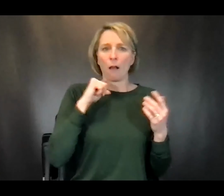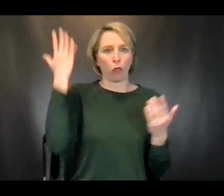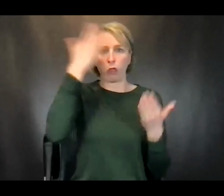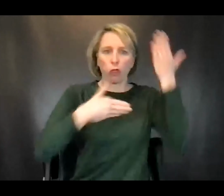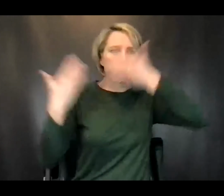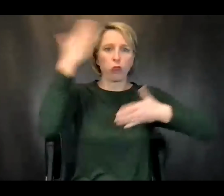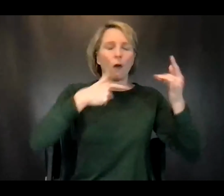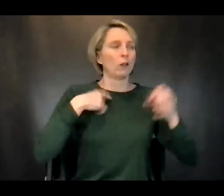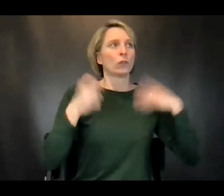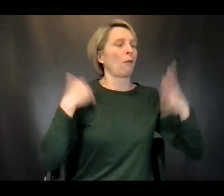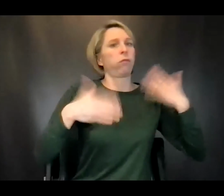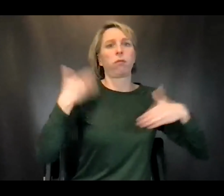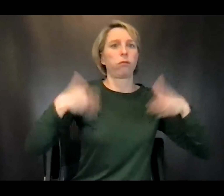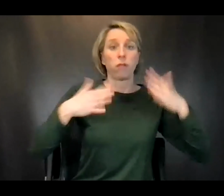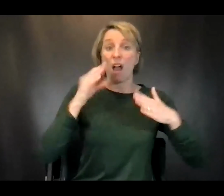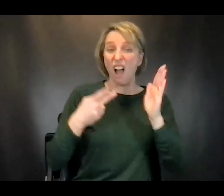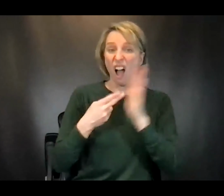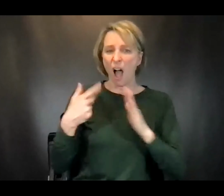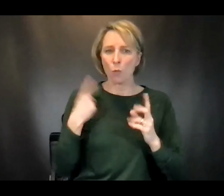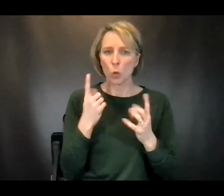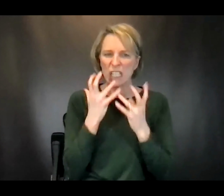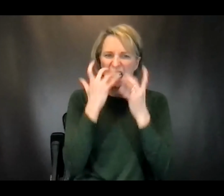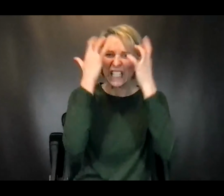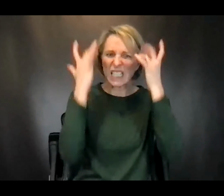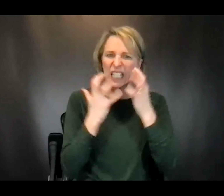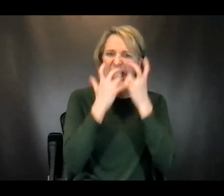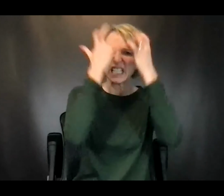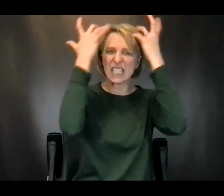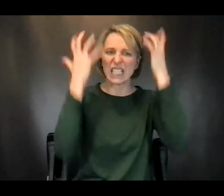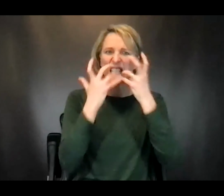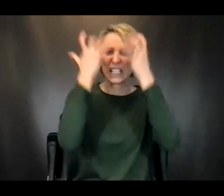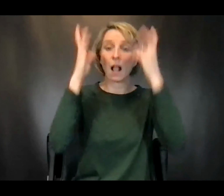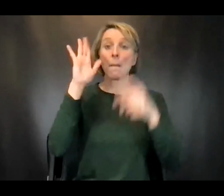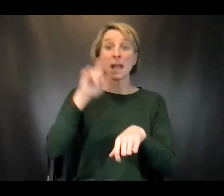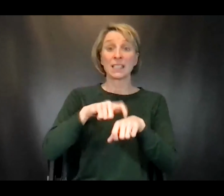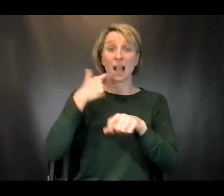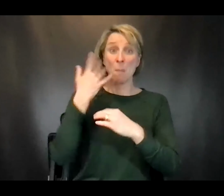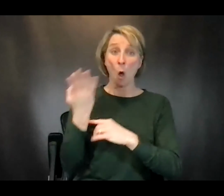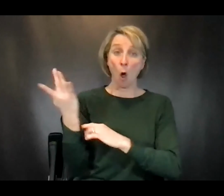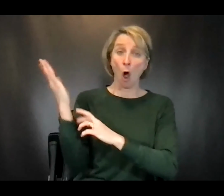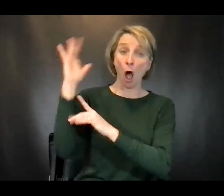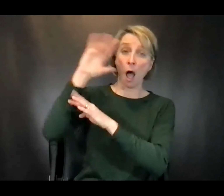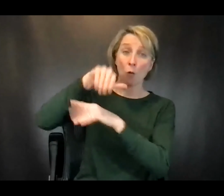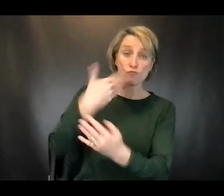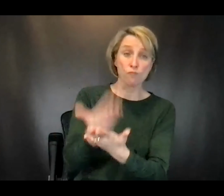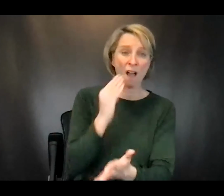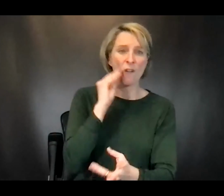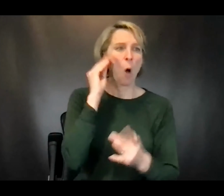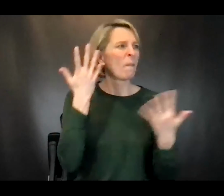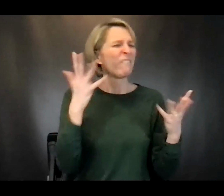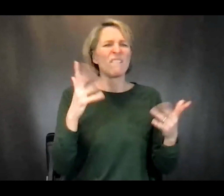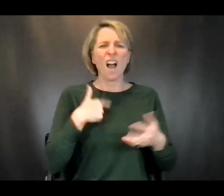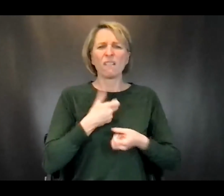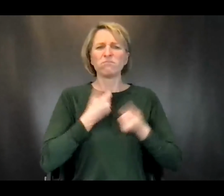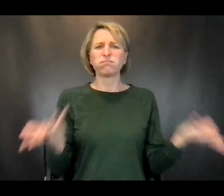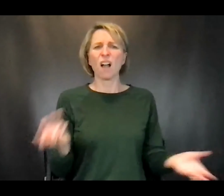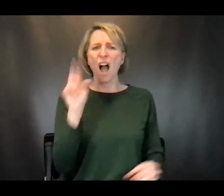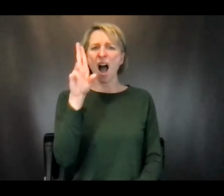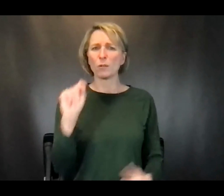I would have, nothing left when I got to the end of the day. And my theory then turned into